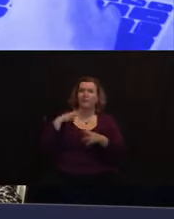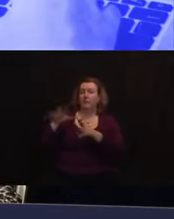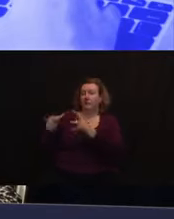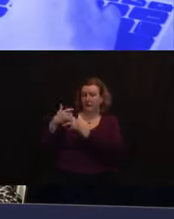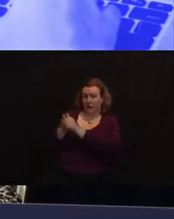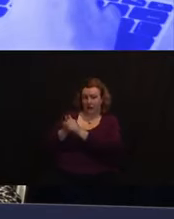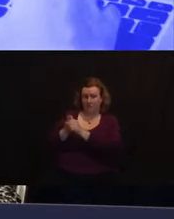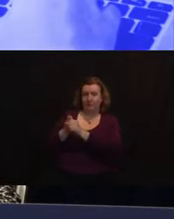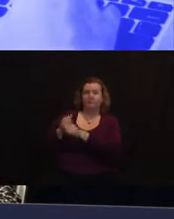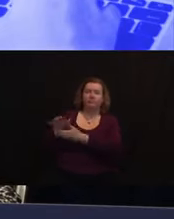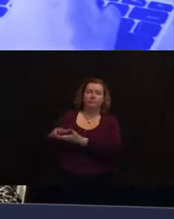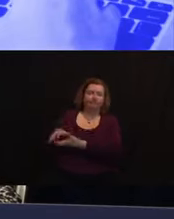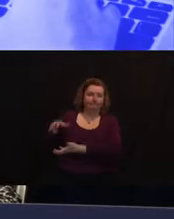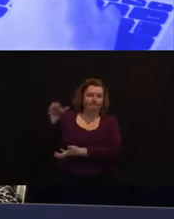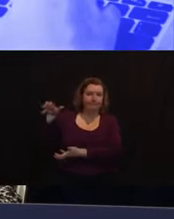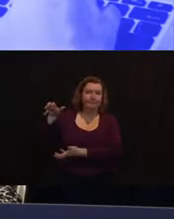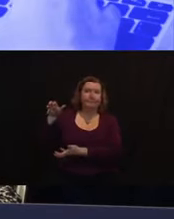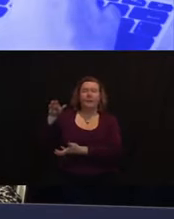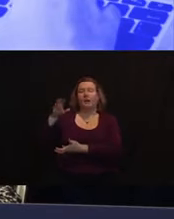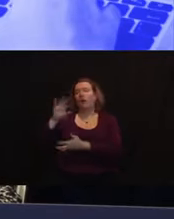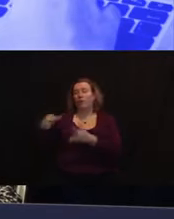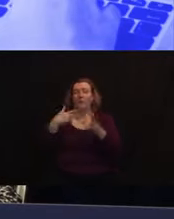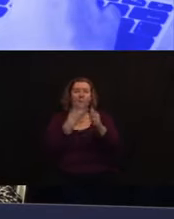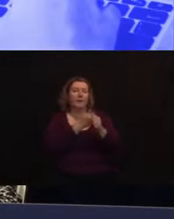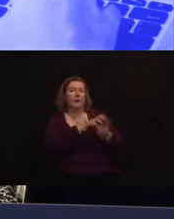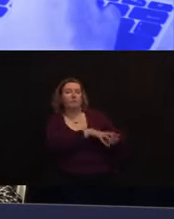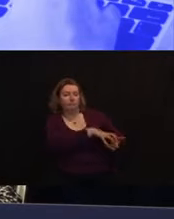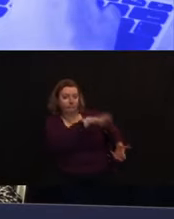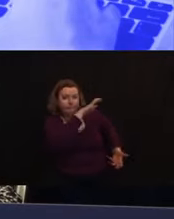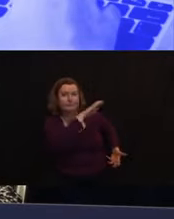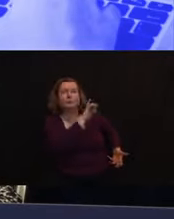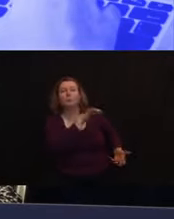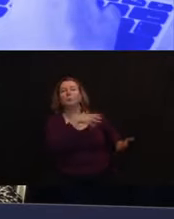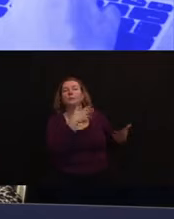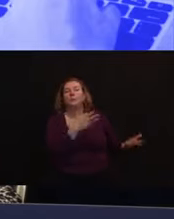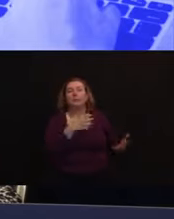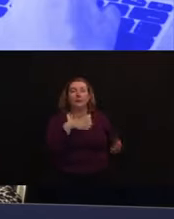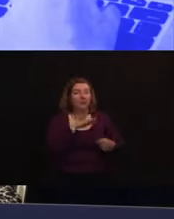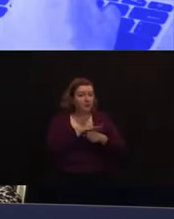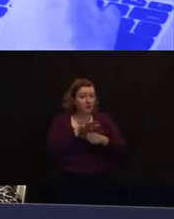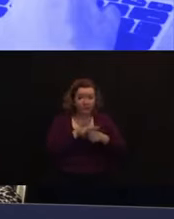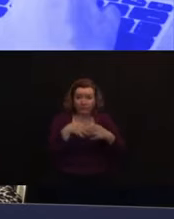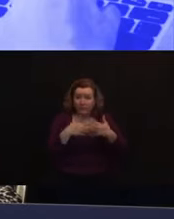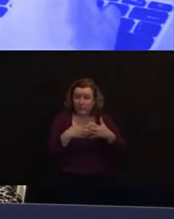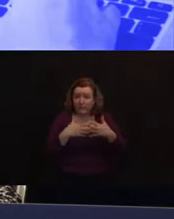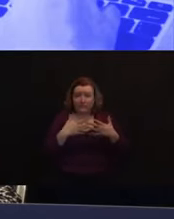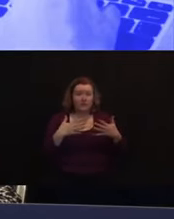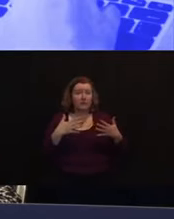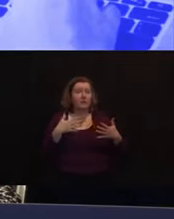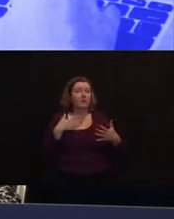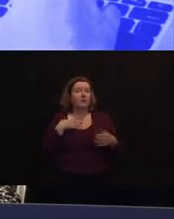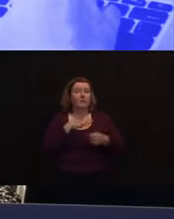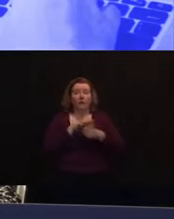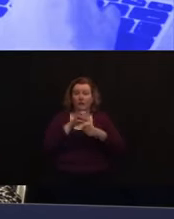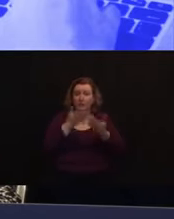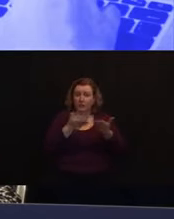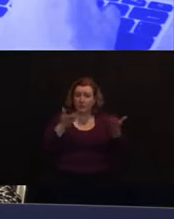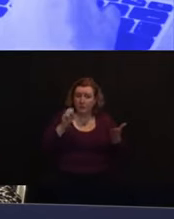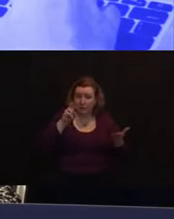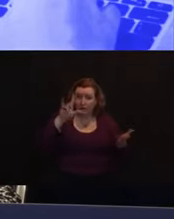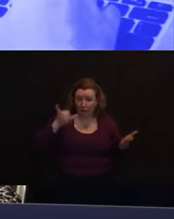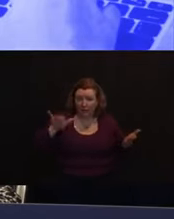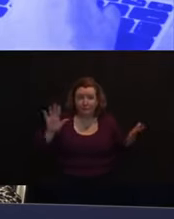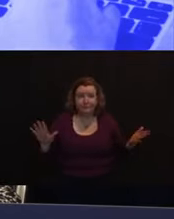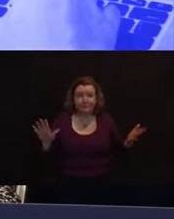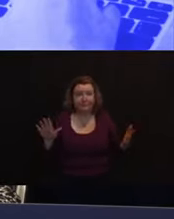strategic stockpile at the state level. We have ventilators, and we have supplies. And we don't expect hospitalizations to rise to